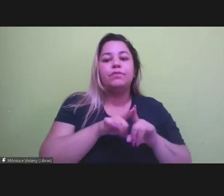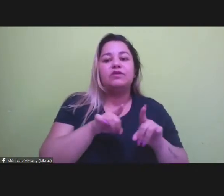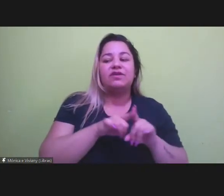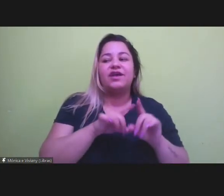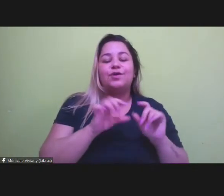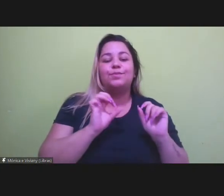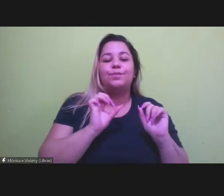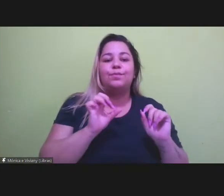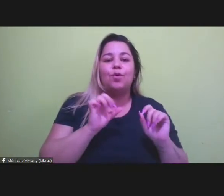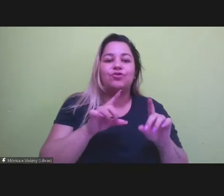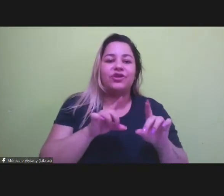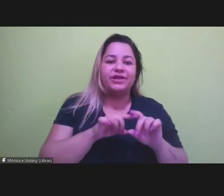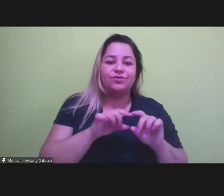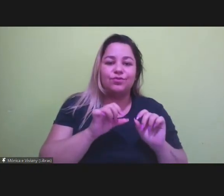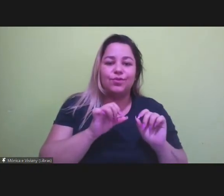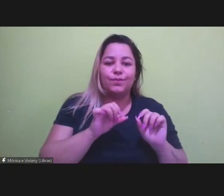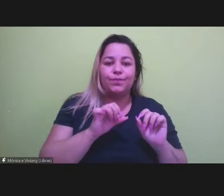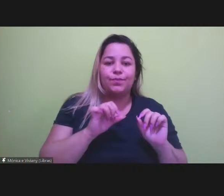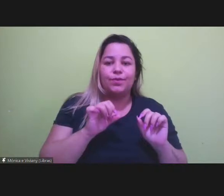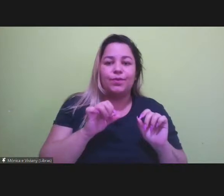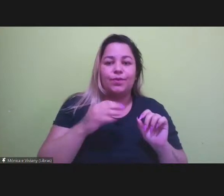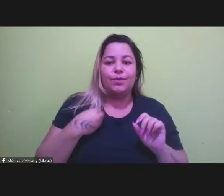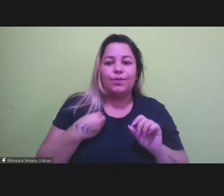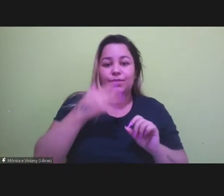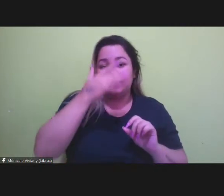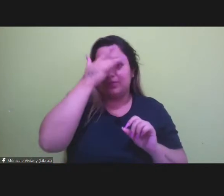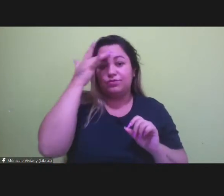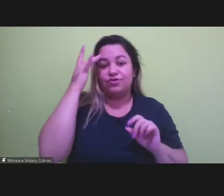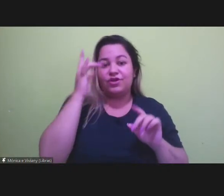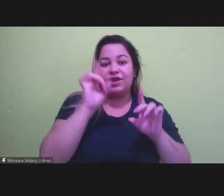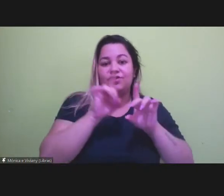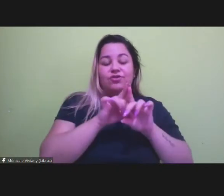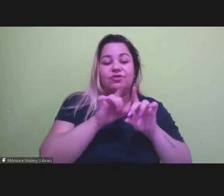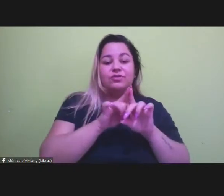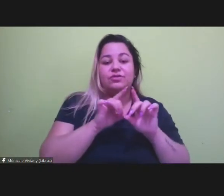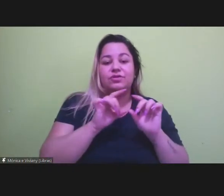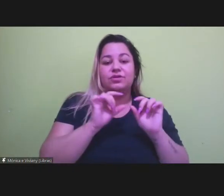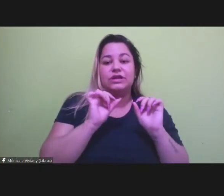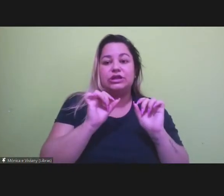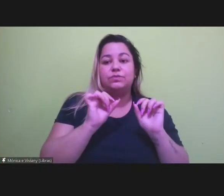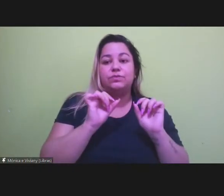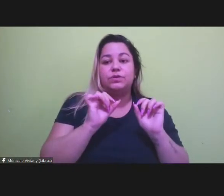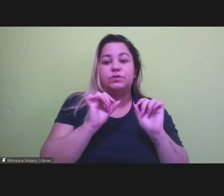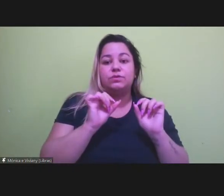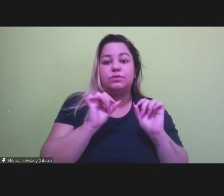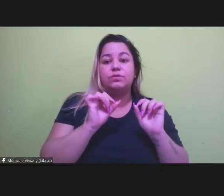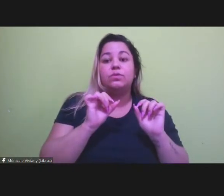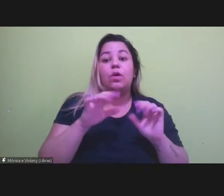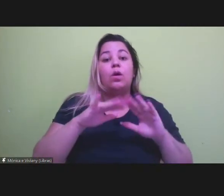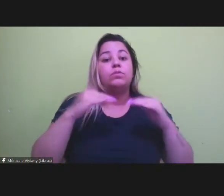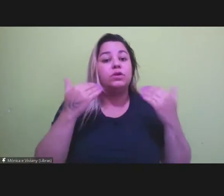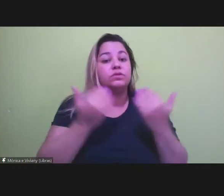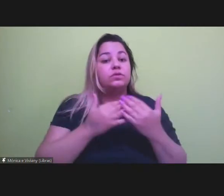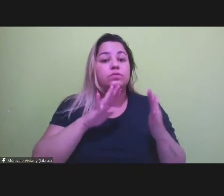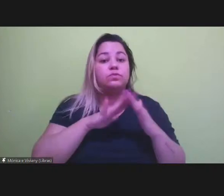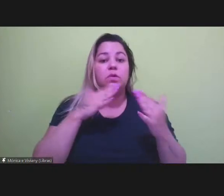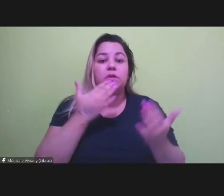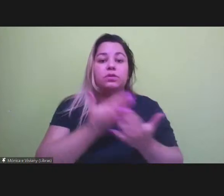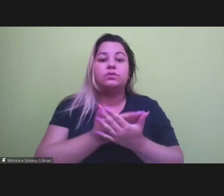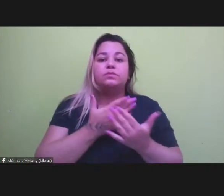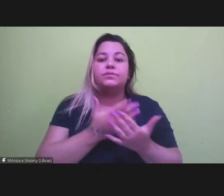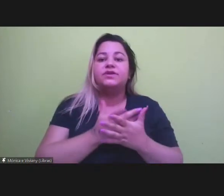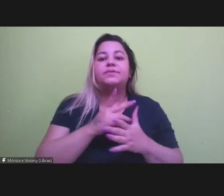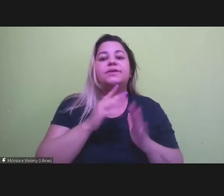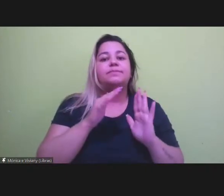we think that this is a scope that is very broad, and if we can take this beyond the students to the entire